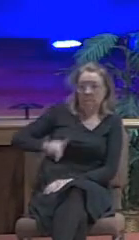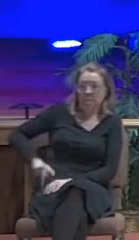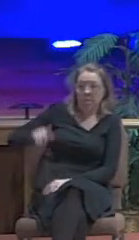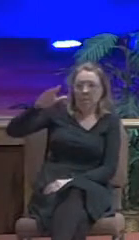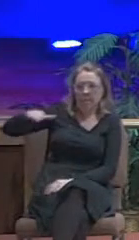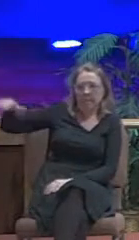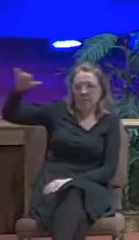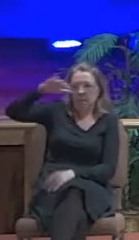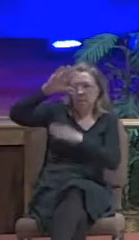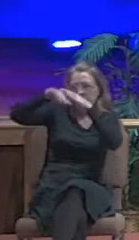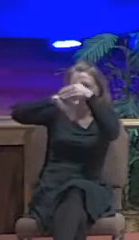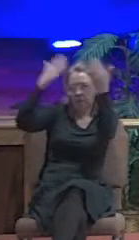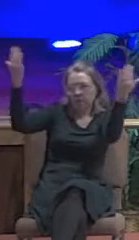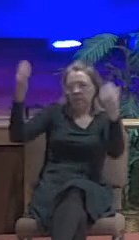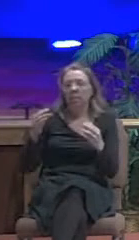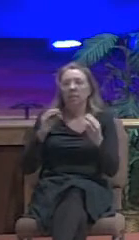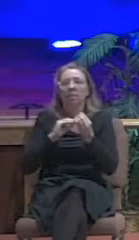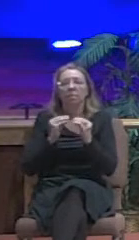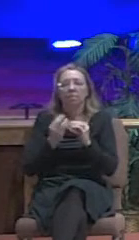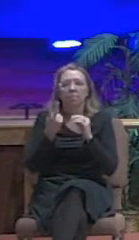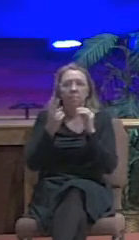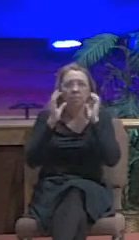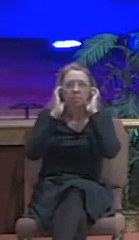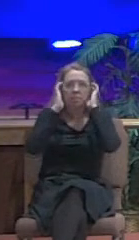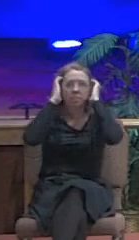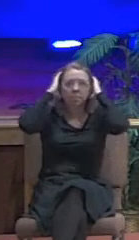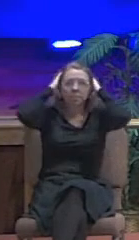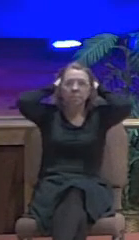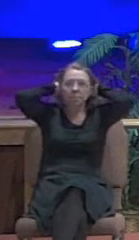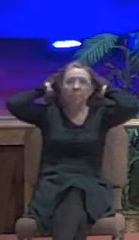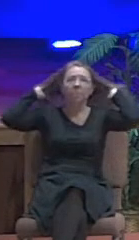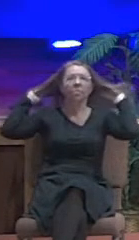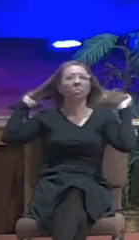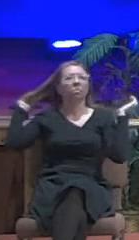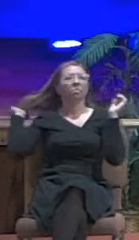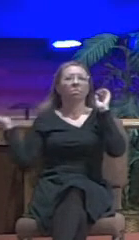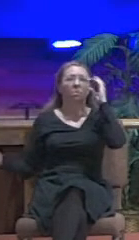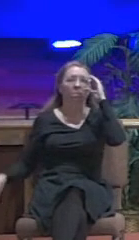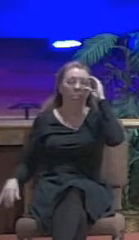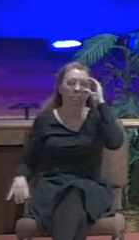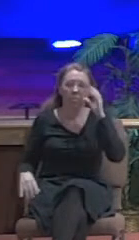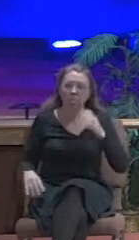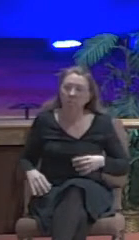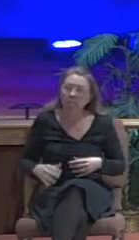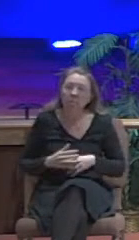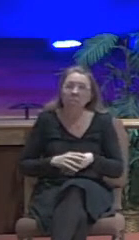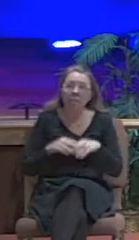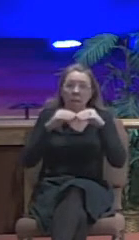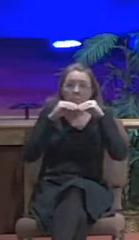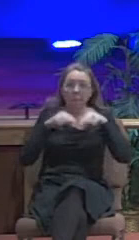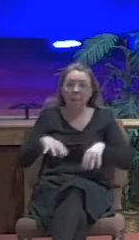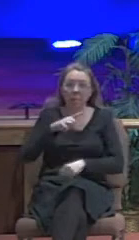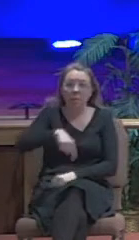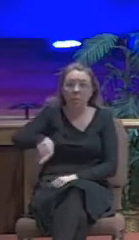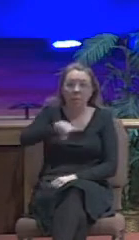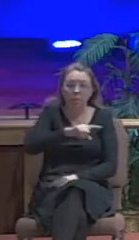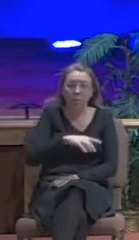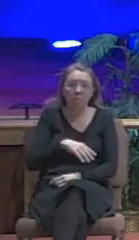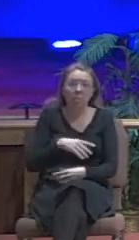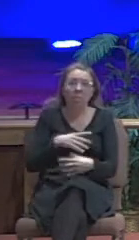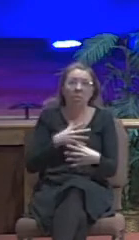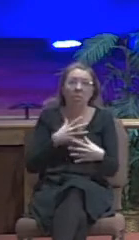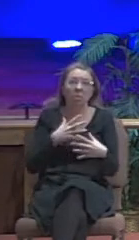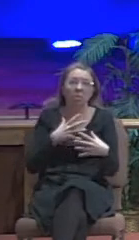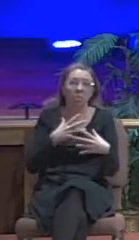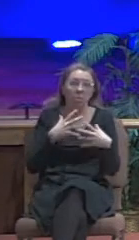Number 2, blessed are those who mourn, for they will be comforted.